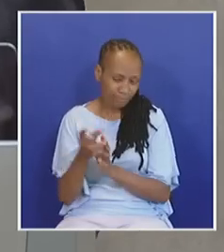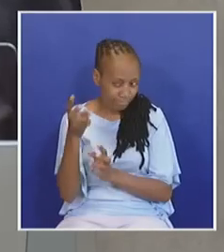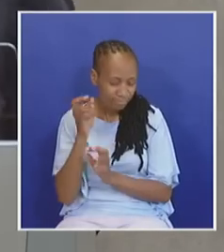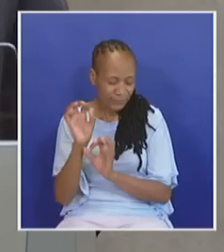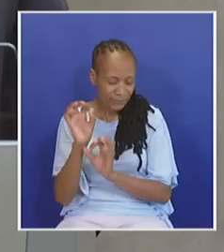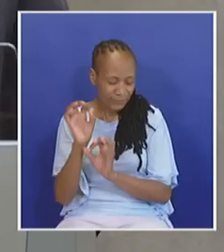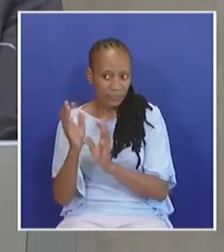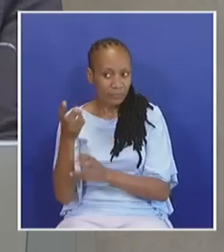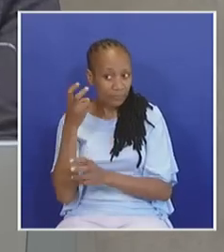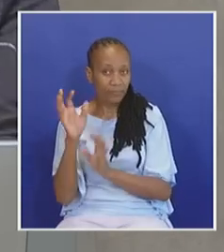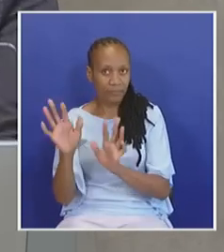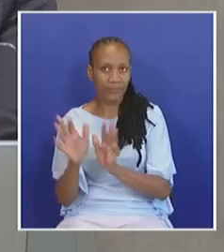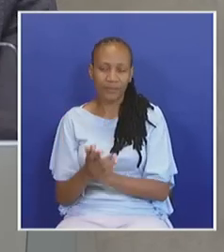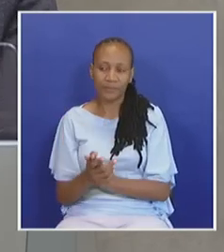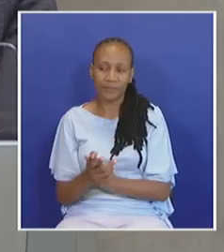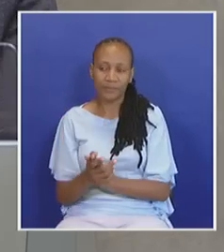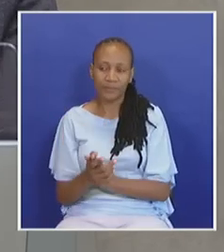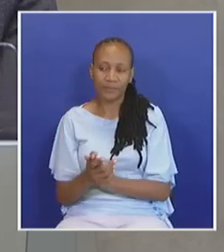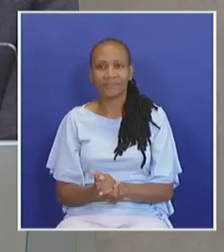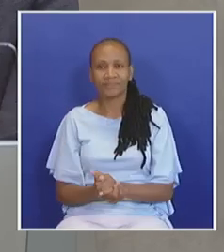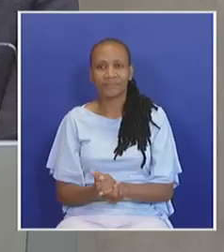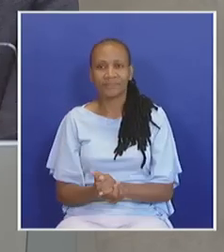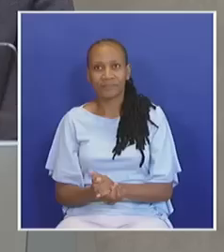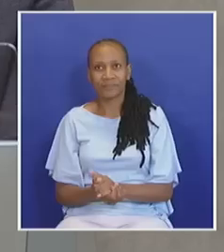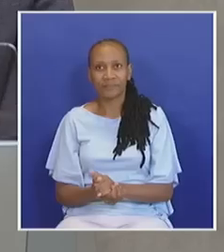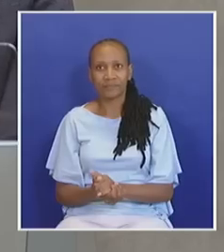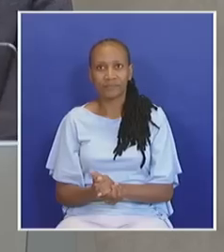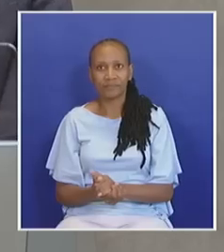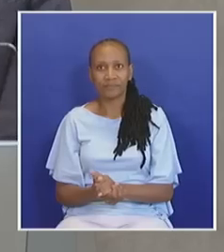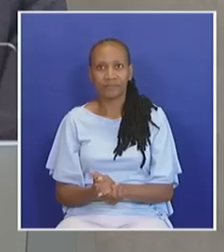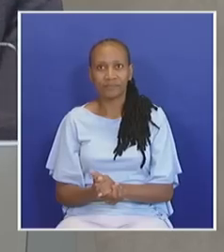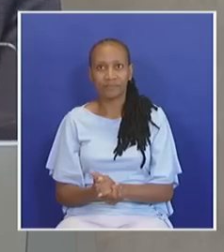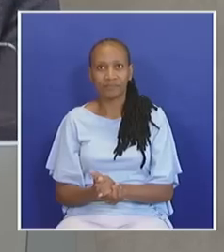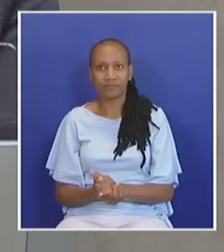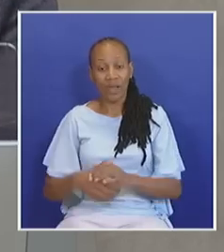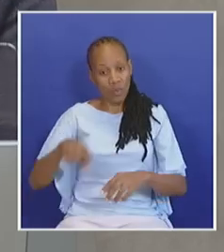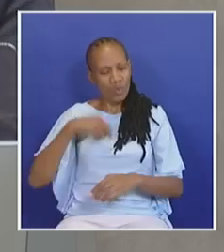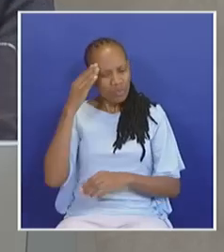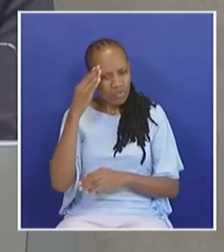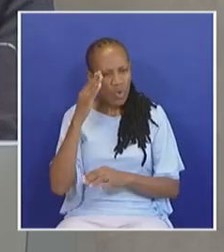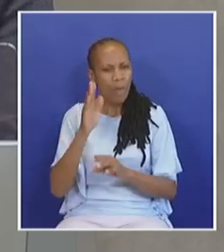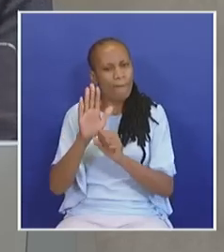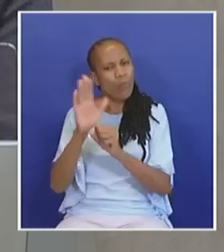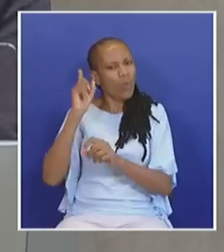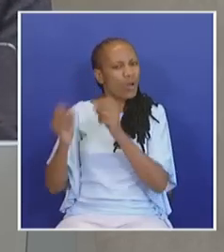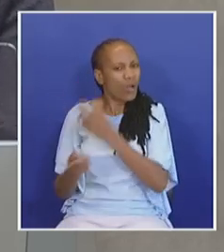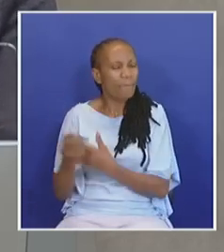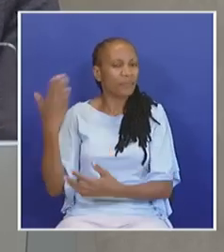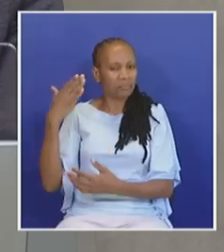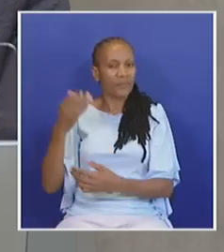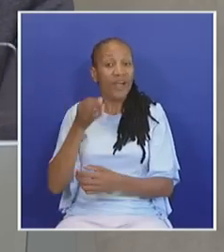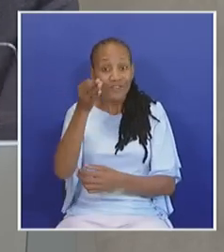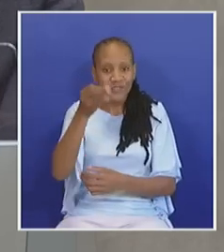se buang o se retse sentle. We are prudent of our past confident of our